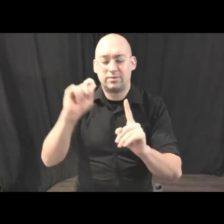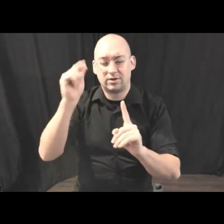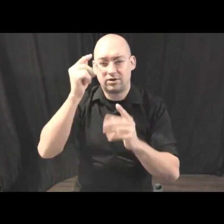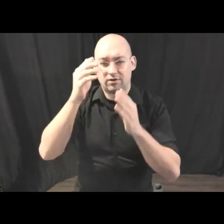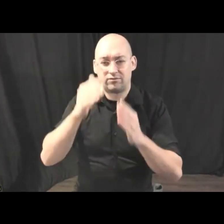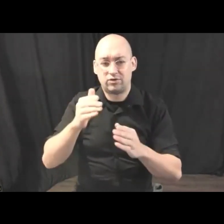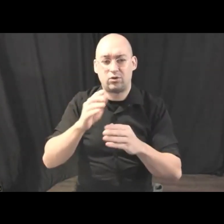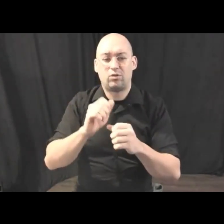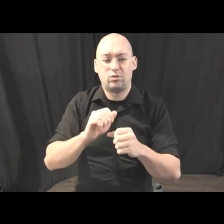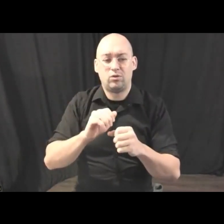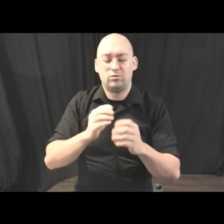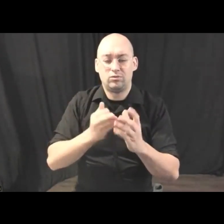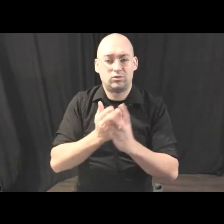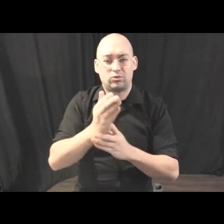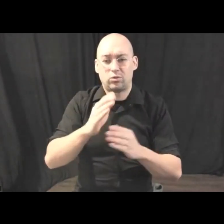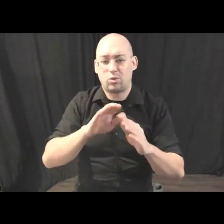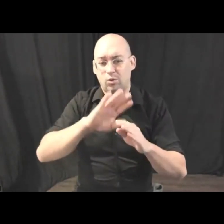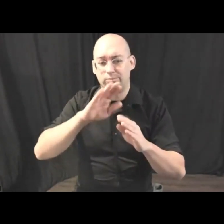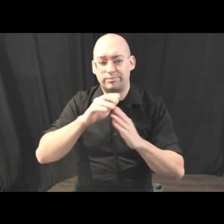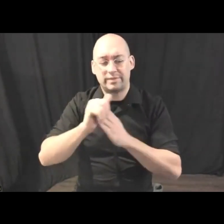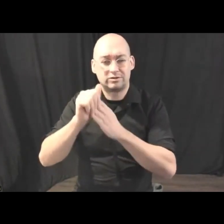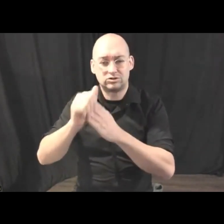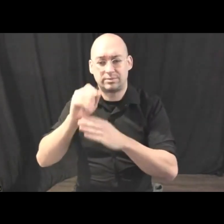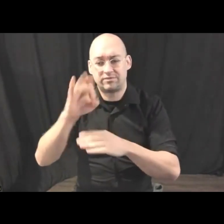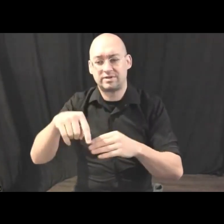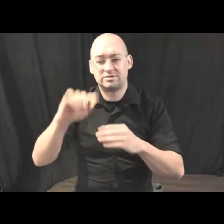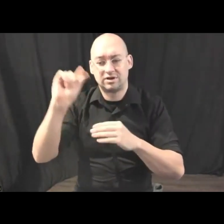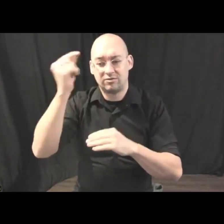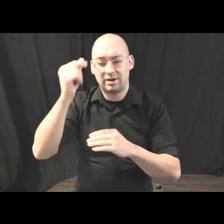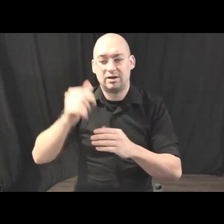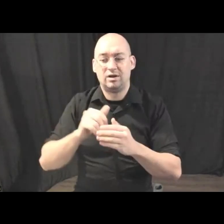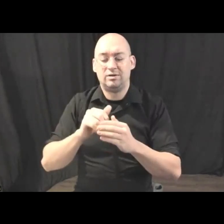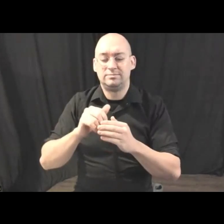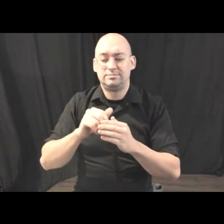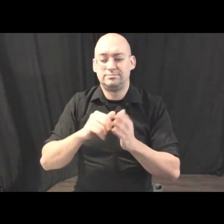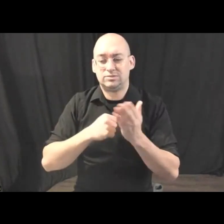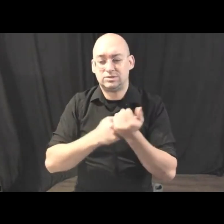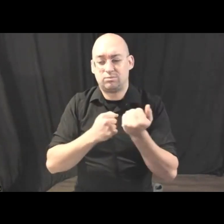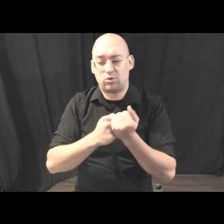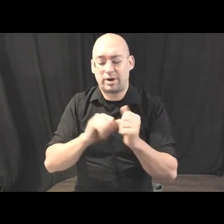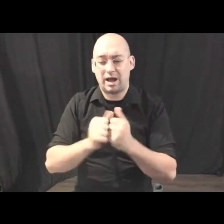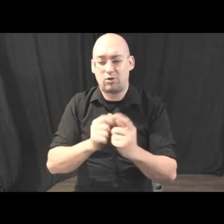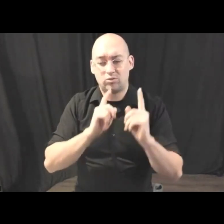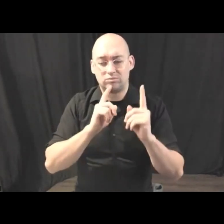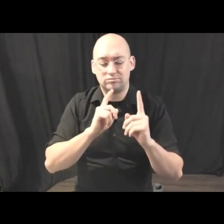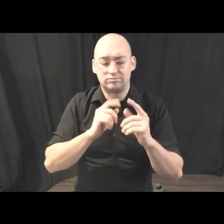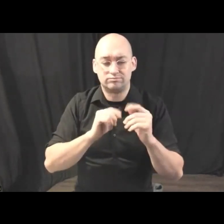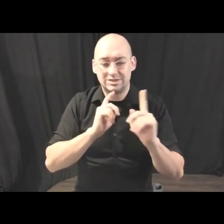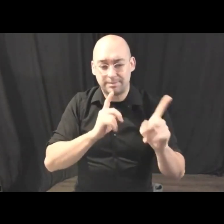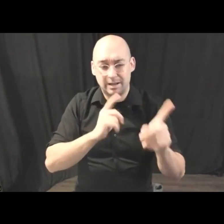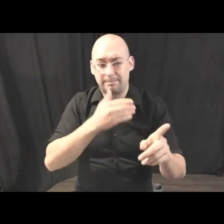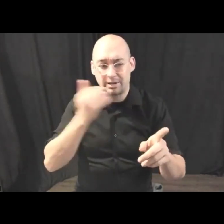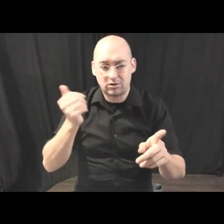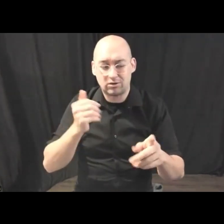entire leadership of this state government, we are leaning into, again, learning on how to improve response, but also how we can be true partners